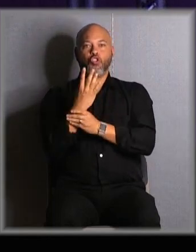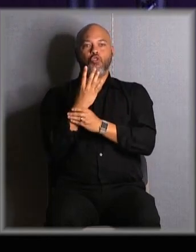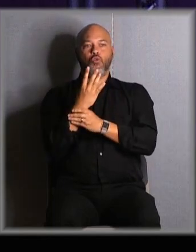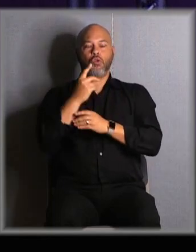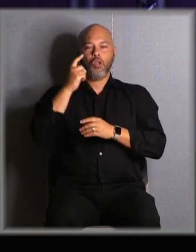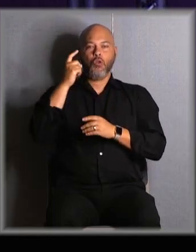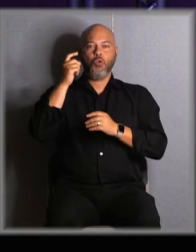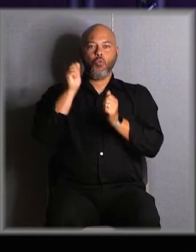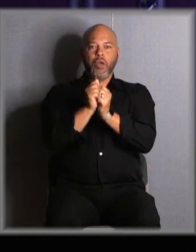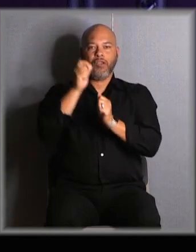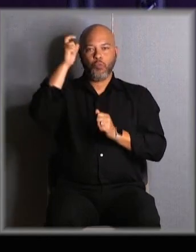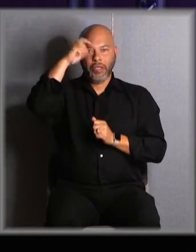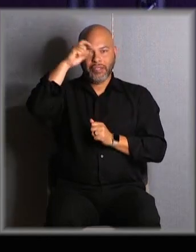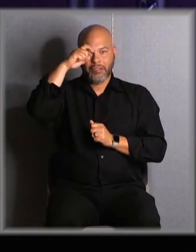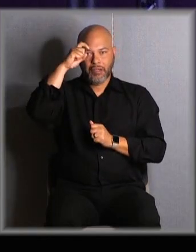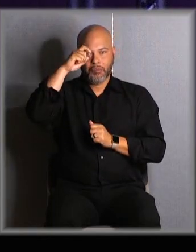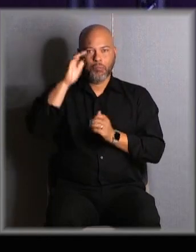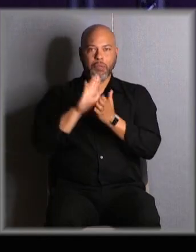intelligently with wisdom.